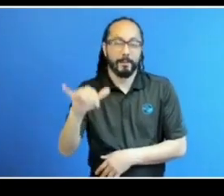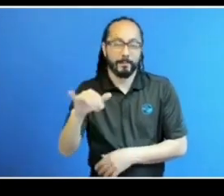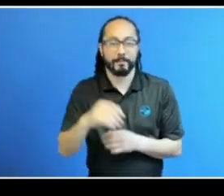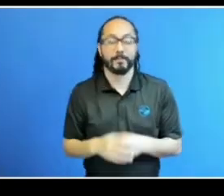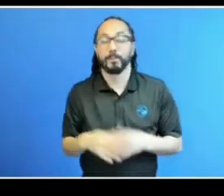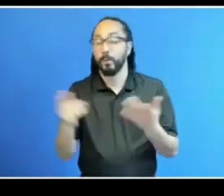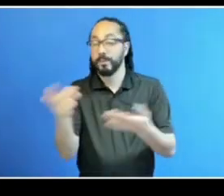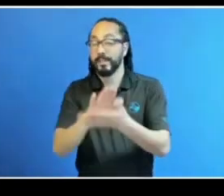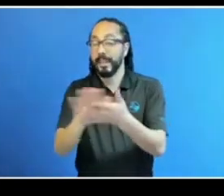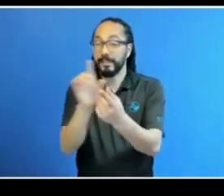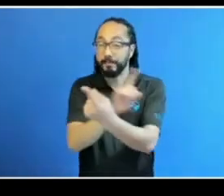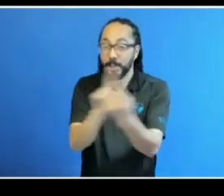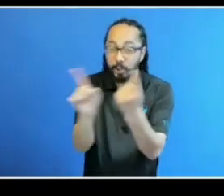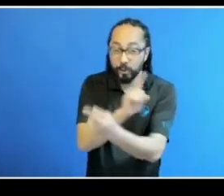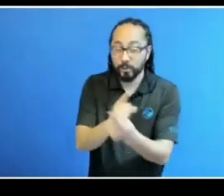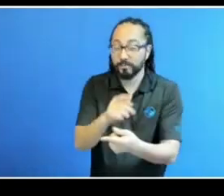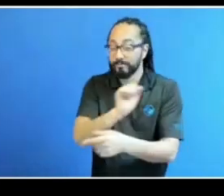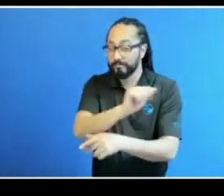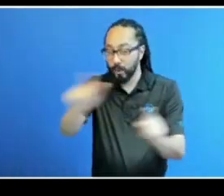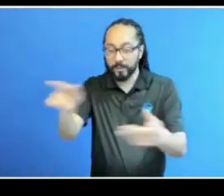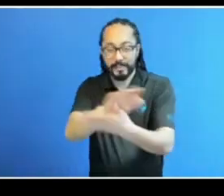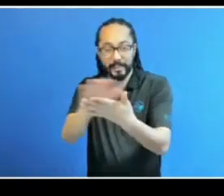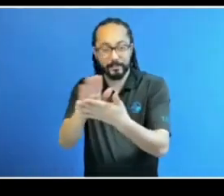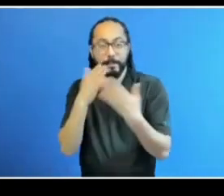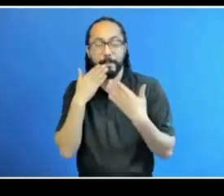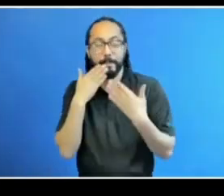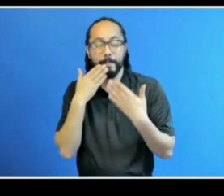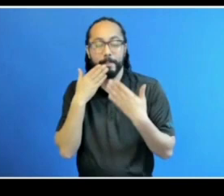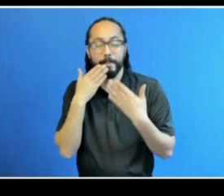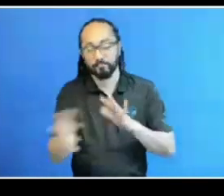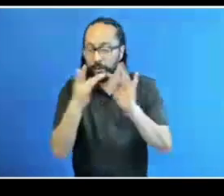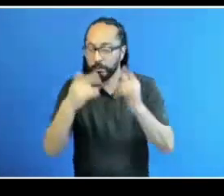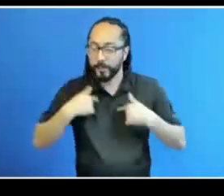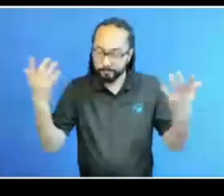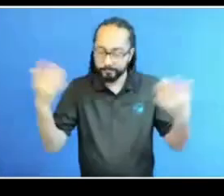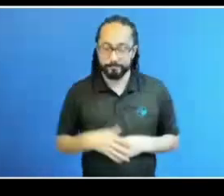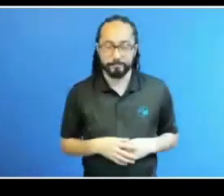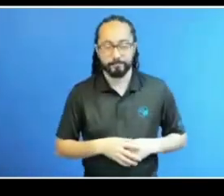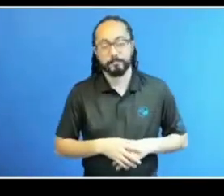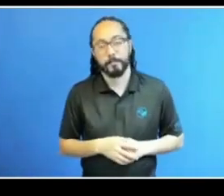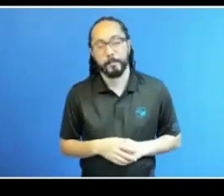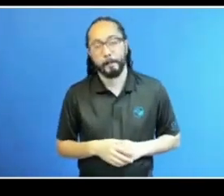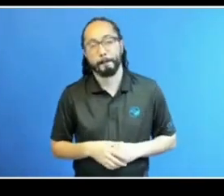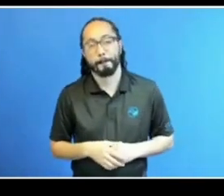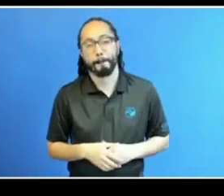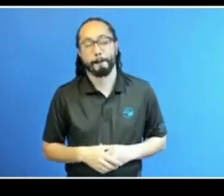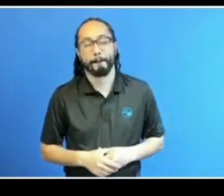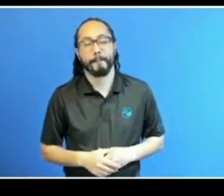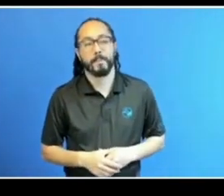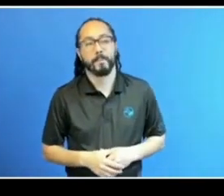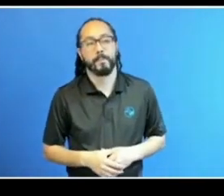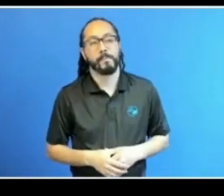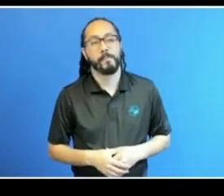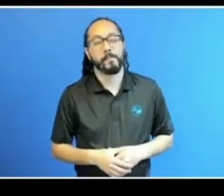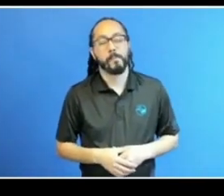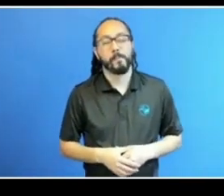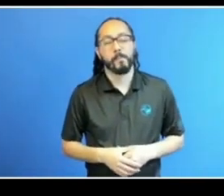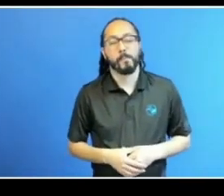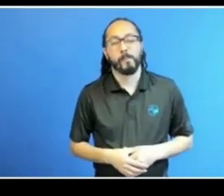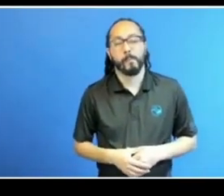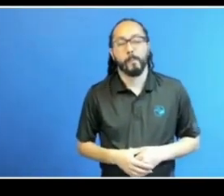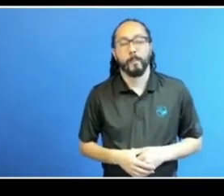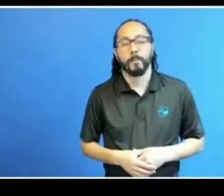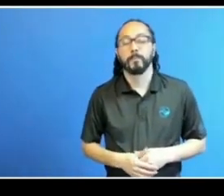Martina, Janelle, everyone. Thank you once again for having me. Thank you so much, Kemi. So yeah, make sure you go check out